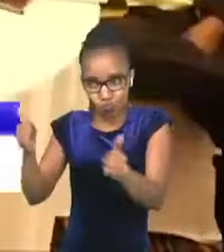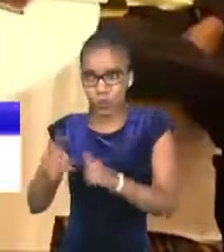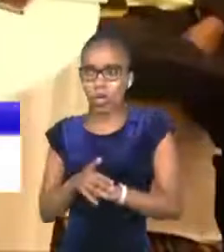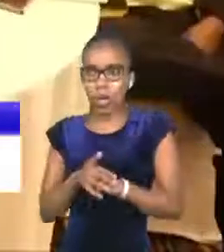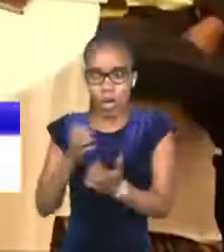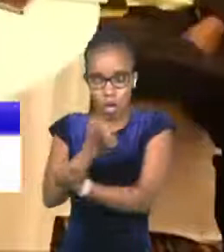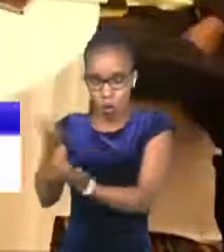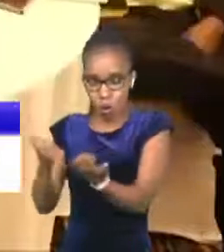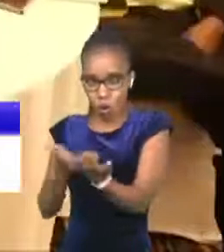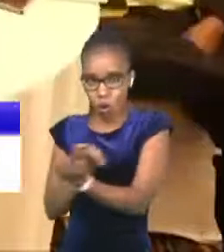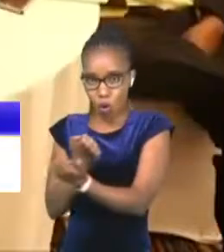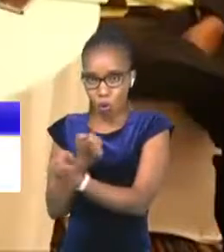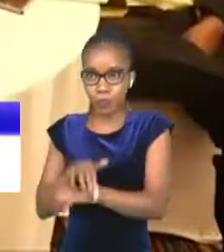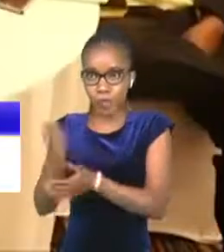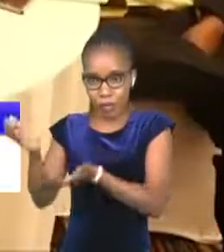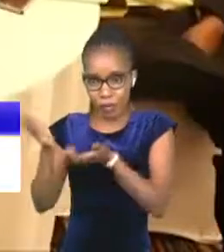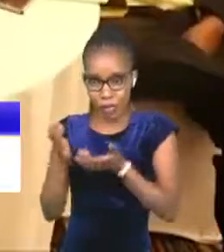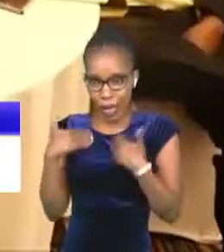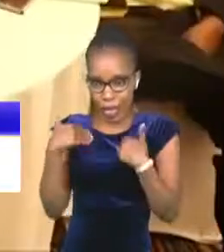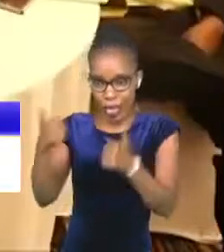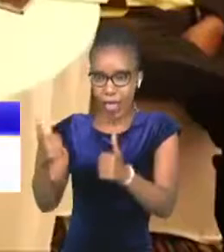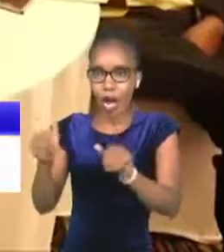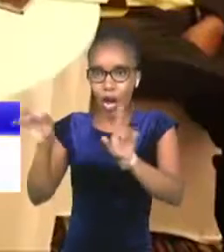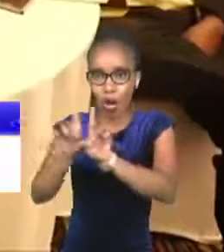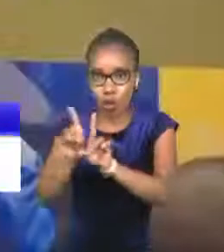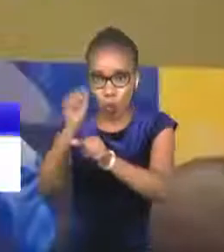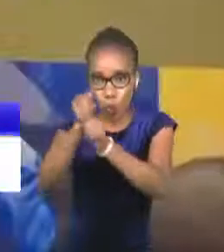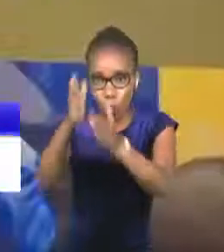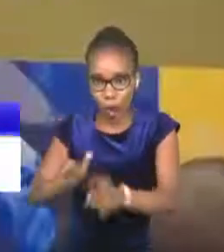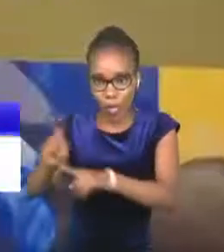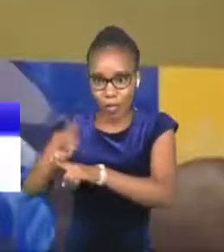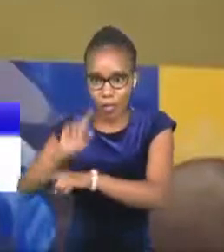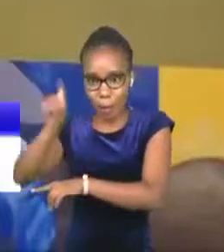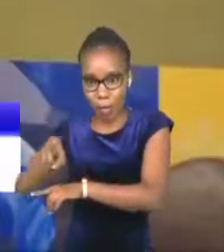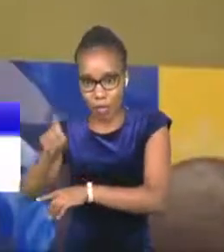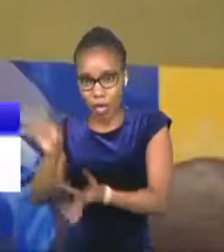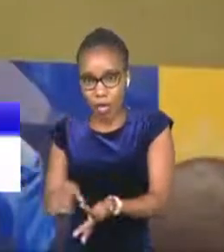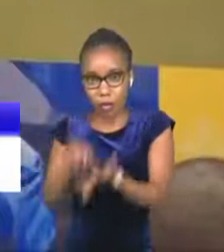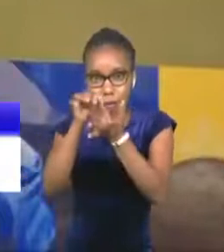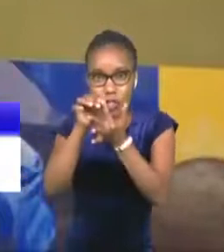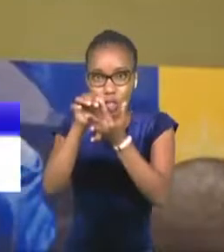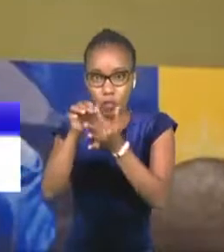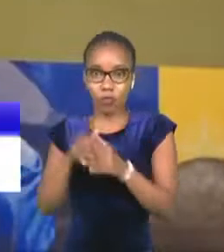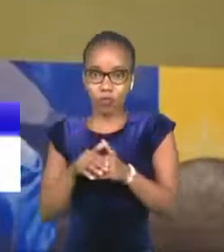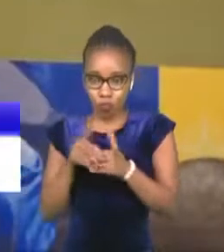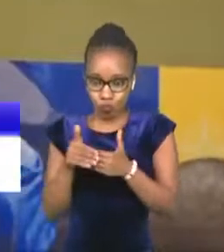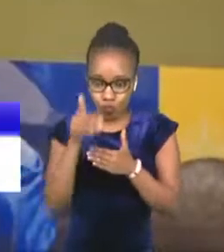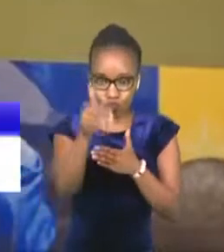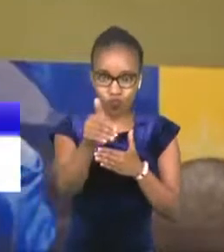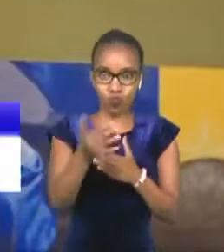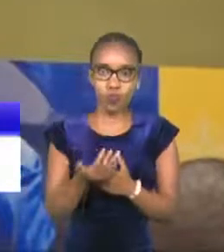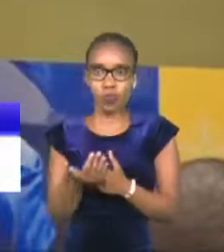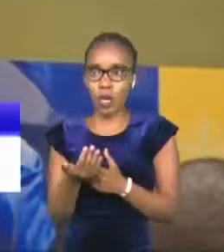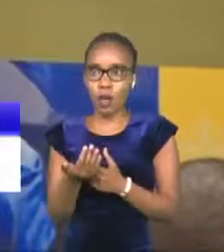economy requires healthy and educated workers, especially as we look forward to the